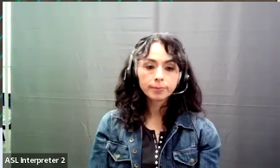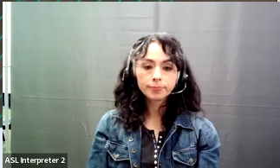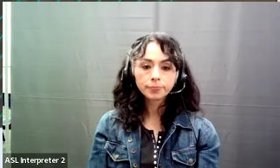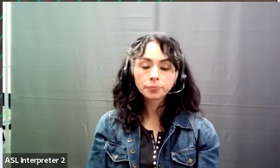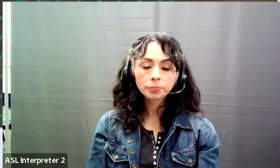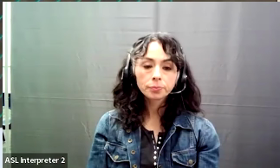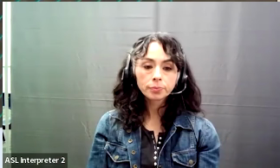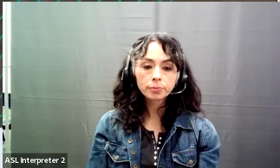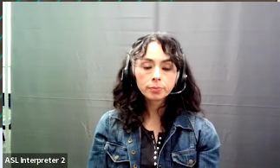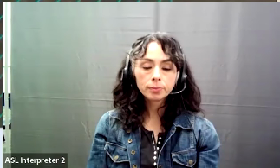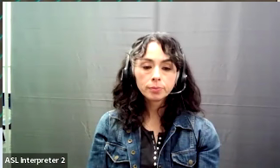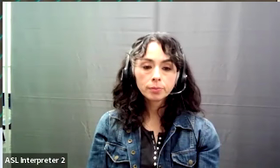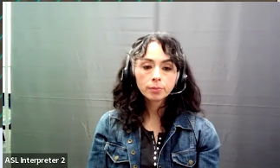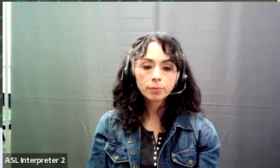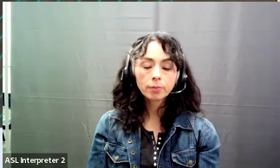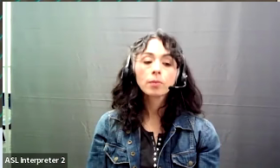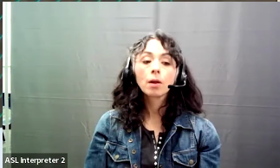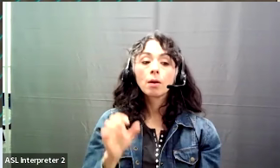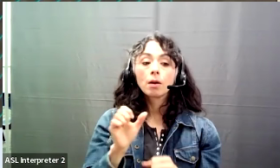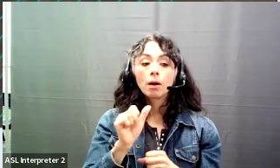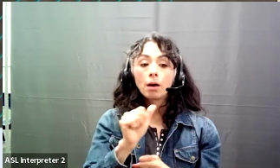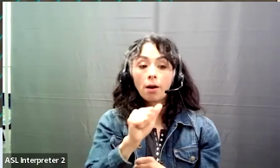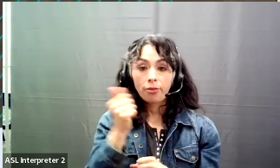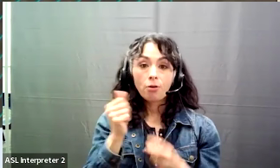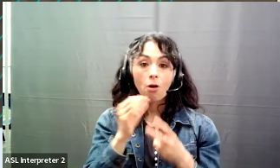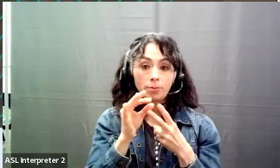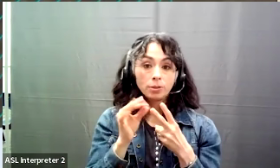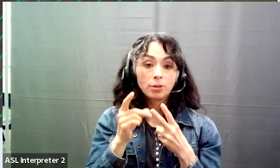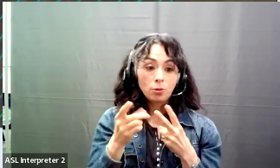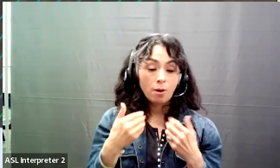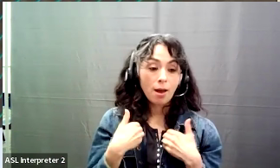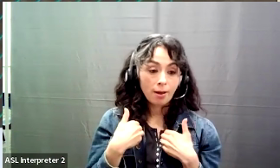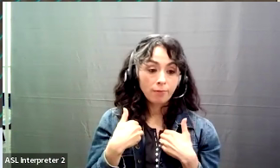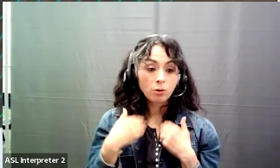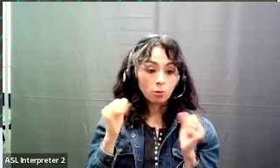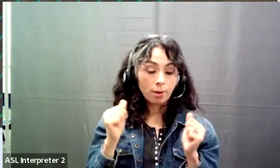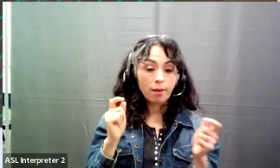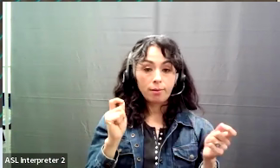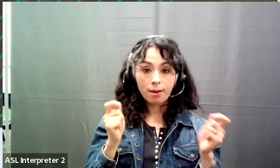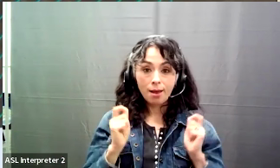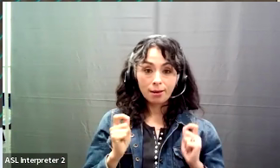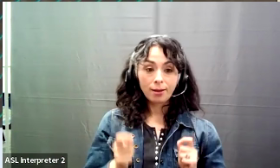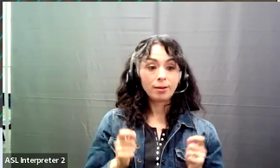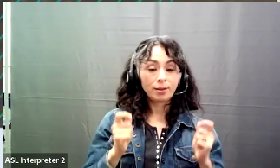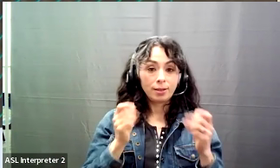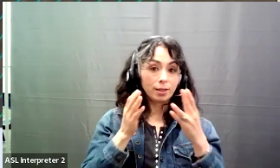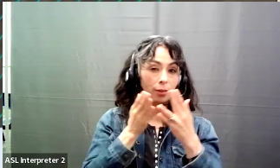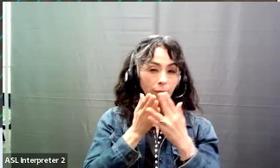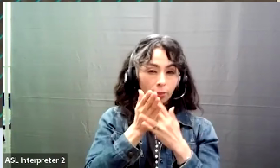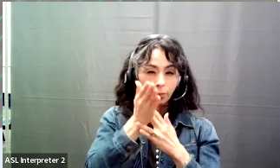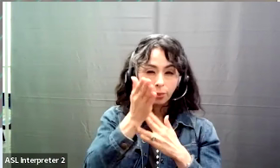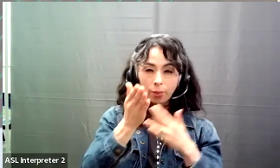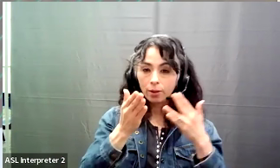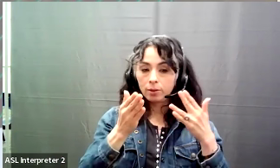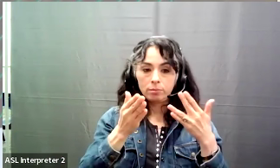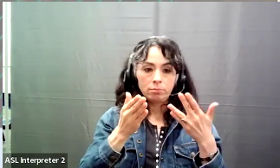aerial photography. Another option that you have is that you can edit the transparency of